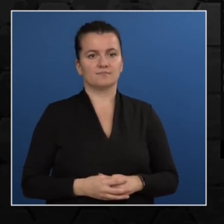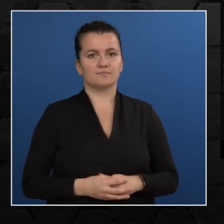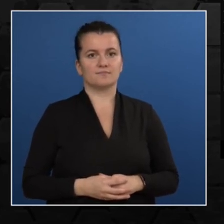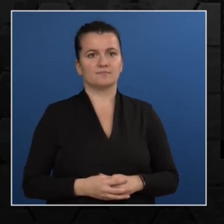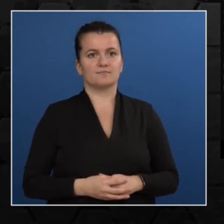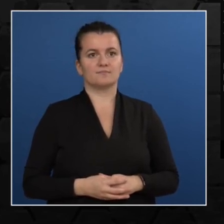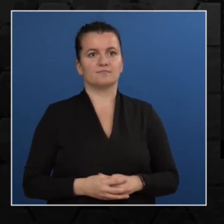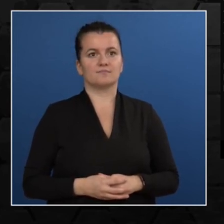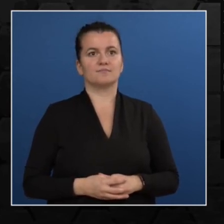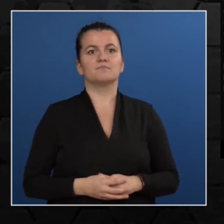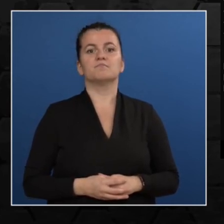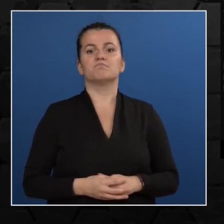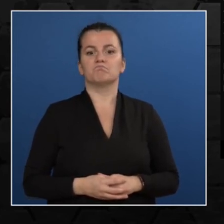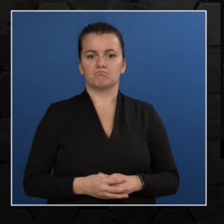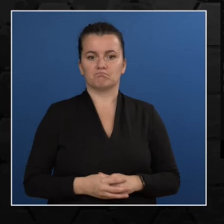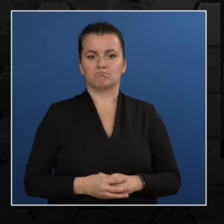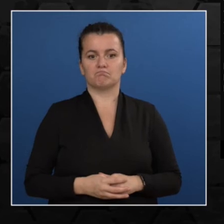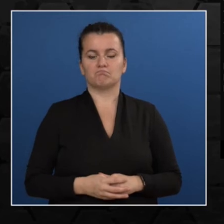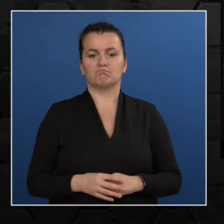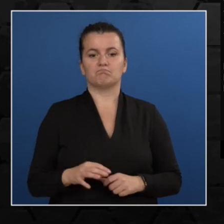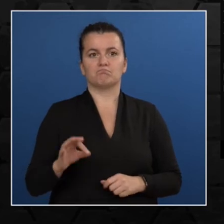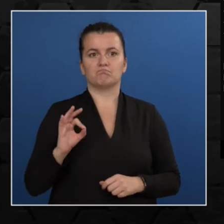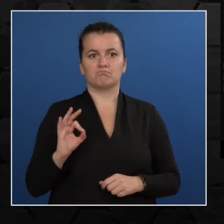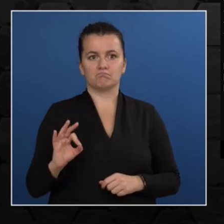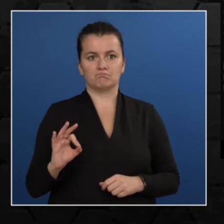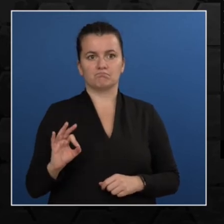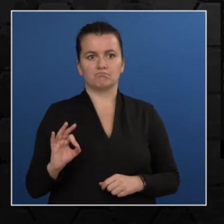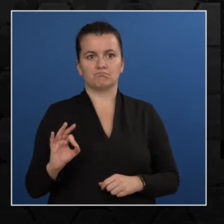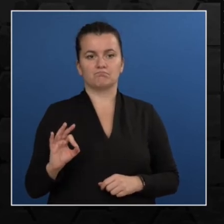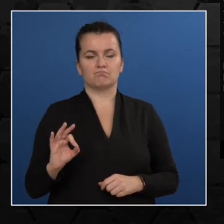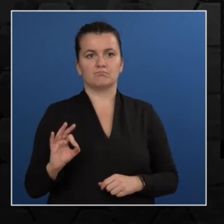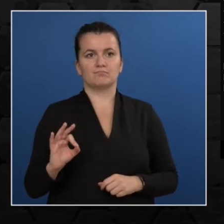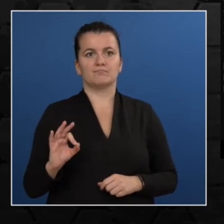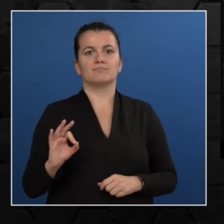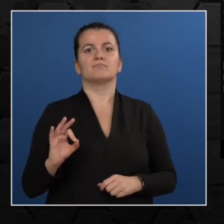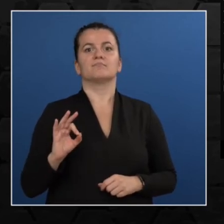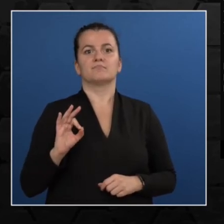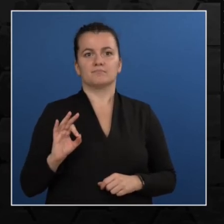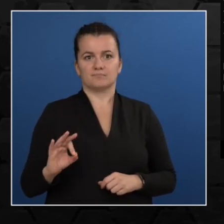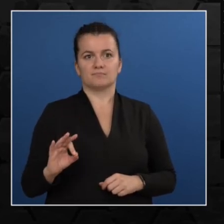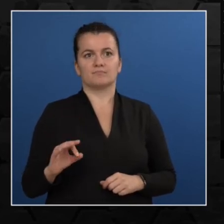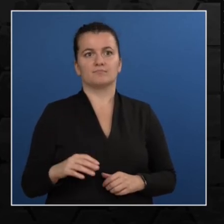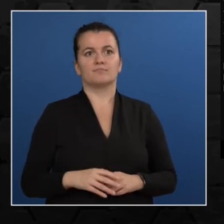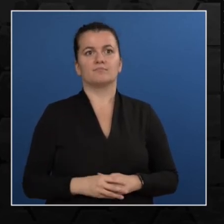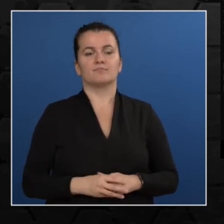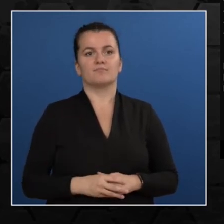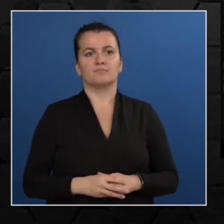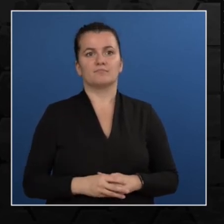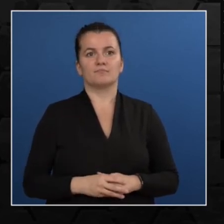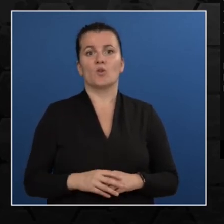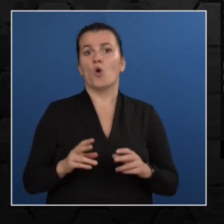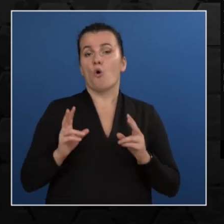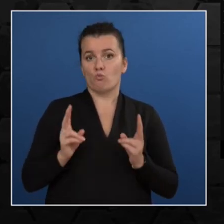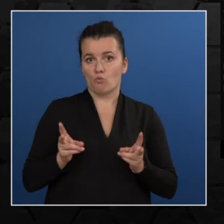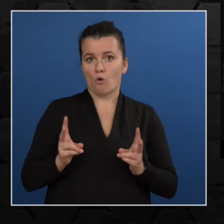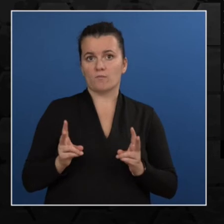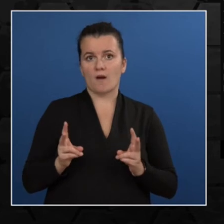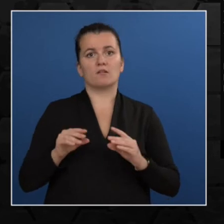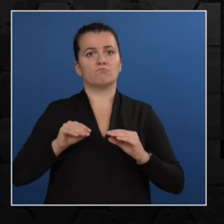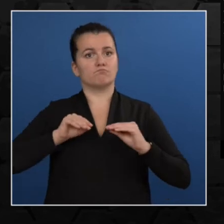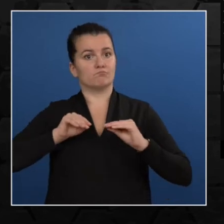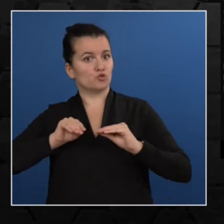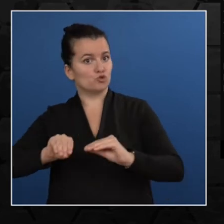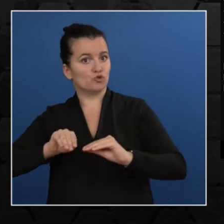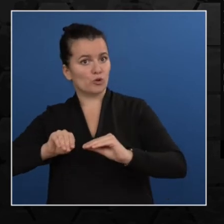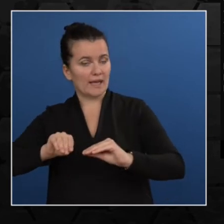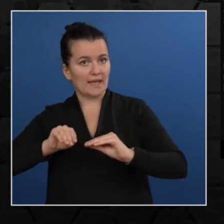Okay. So this is how it's supposed to go, like the training. So basically, this is how